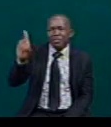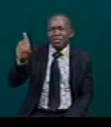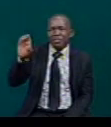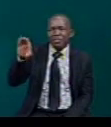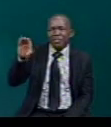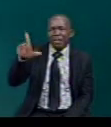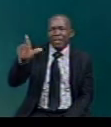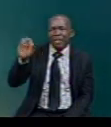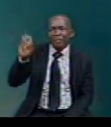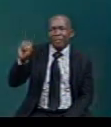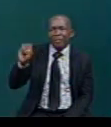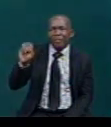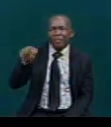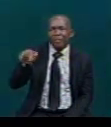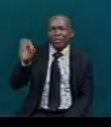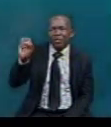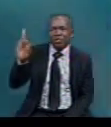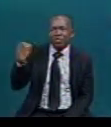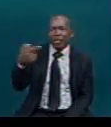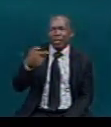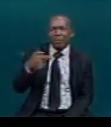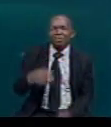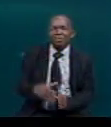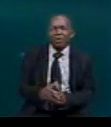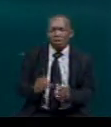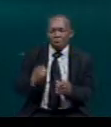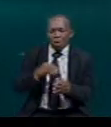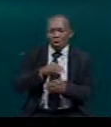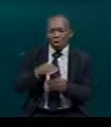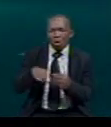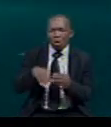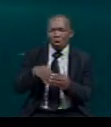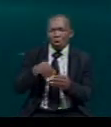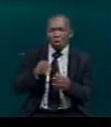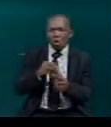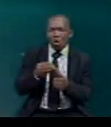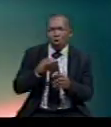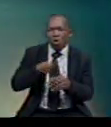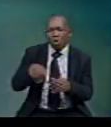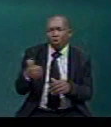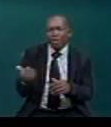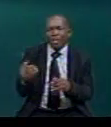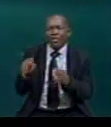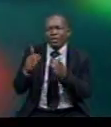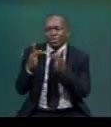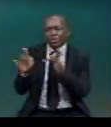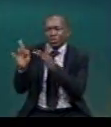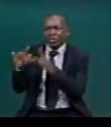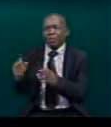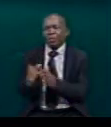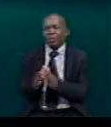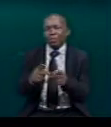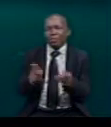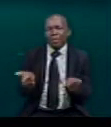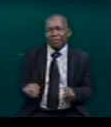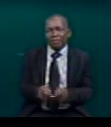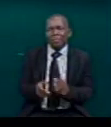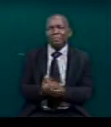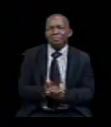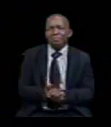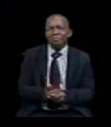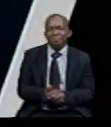www.dclm.org. You can also follow us on social media for regular updates and inspiring content.